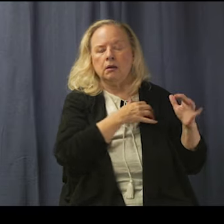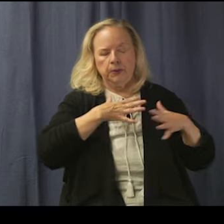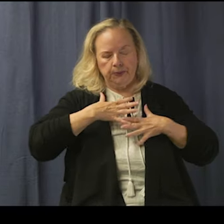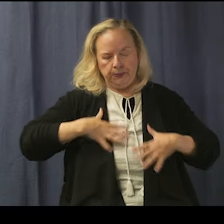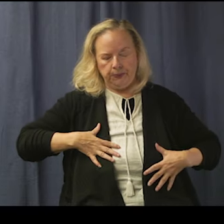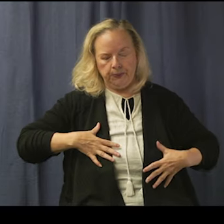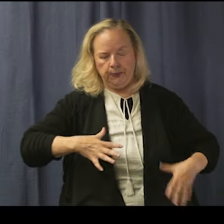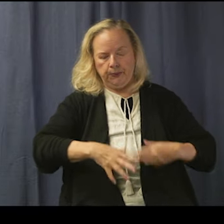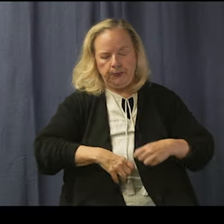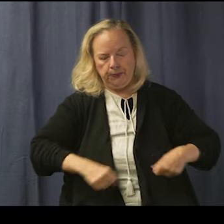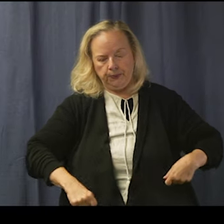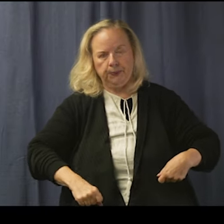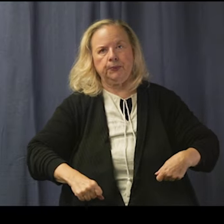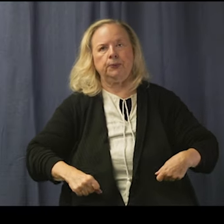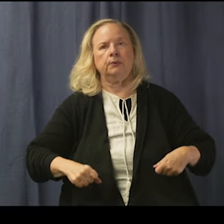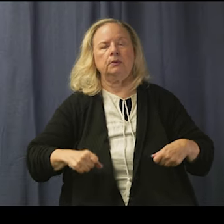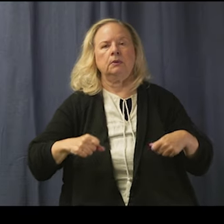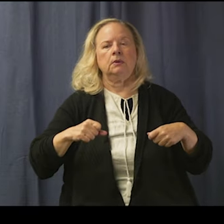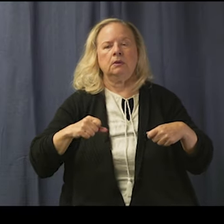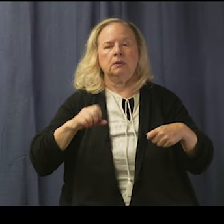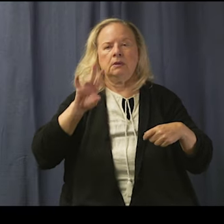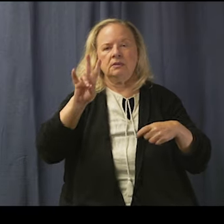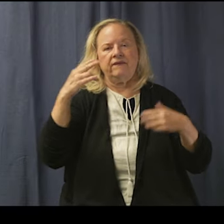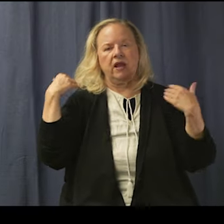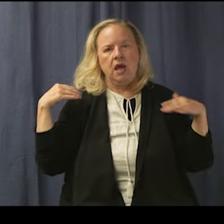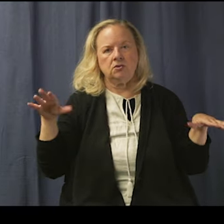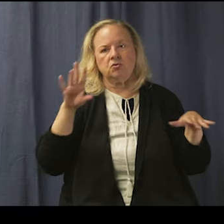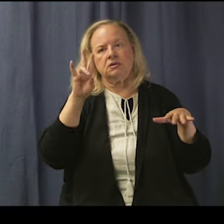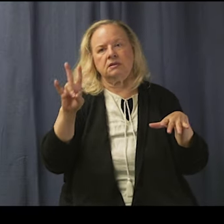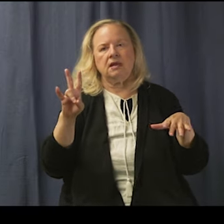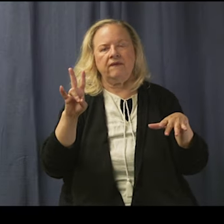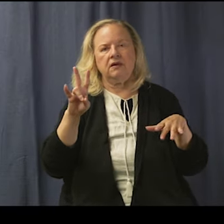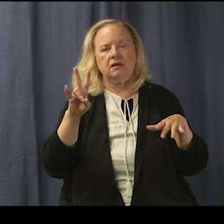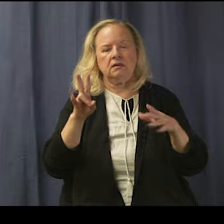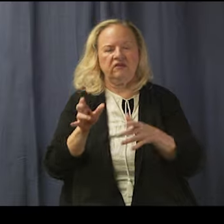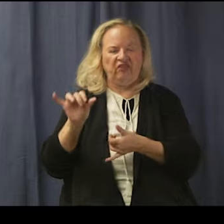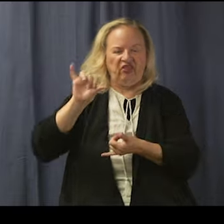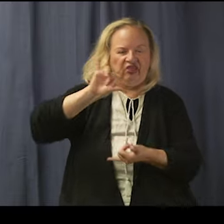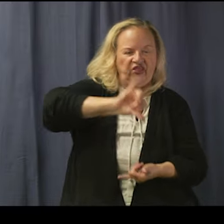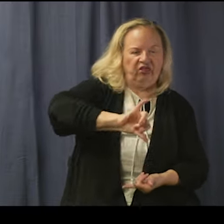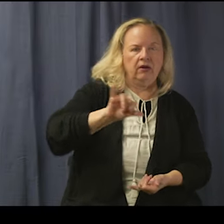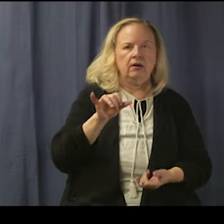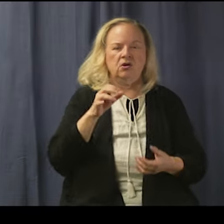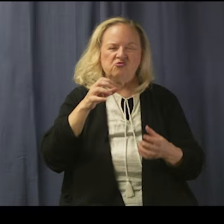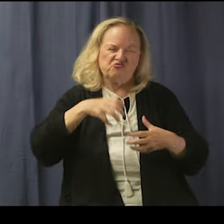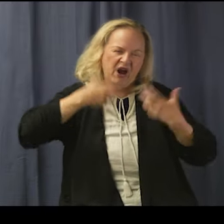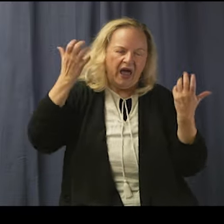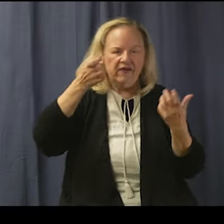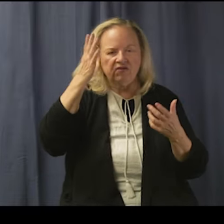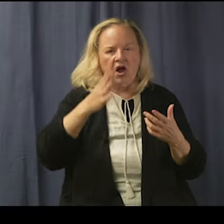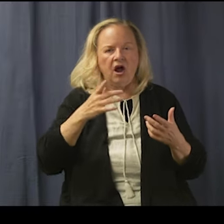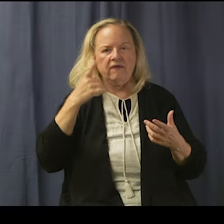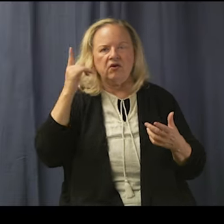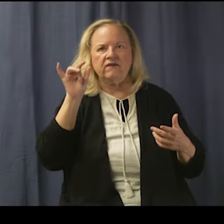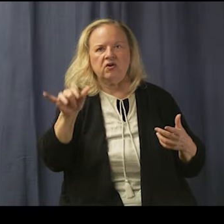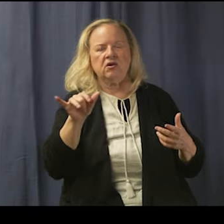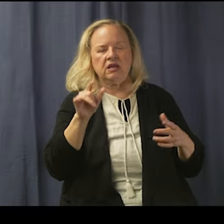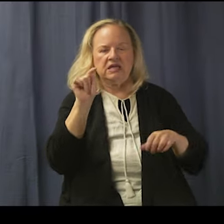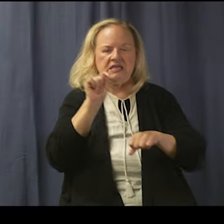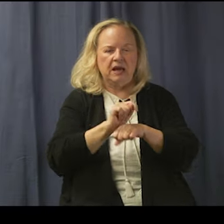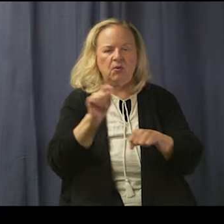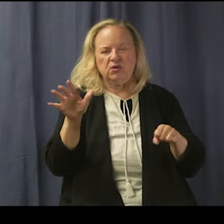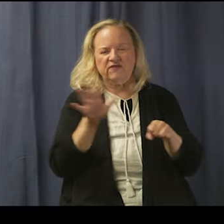with the golden girdles, one of the four beasts gave to the seven angels seven golden vials full of the wrath of God who lives forever and ever. And the temple